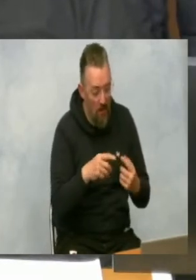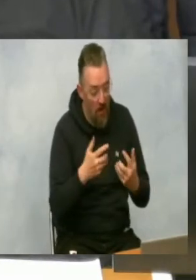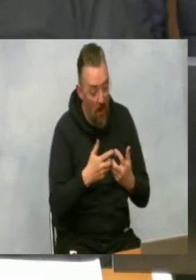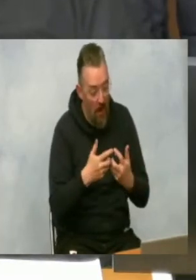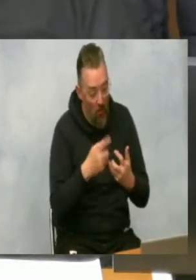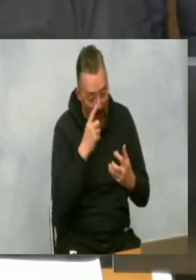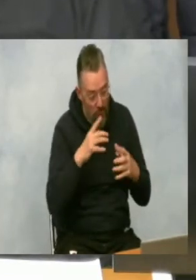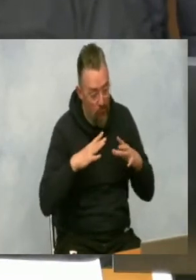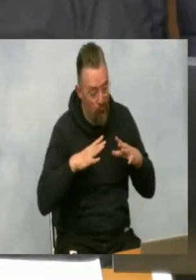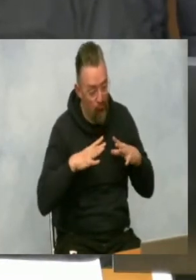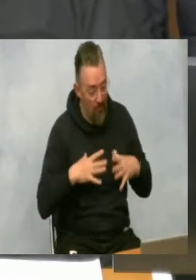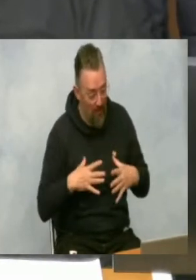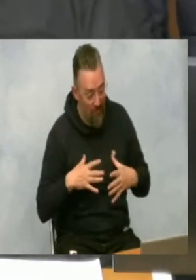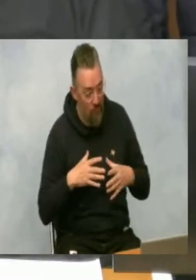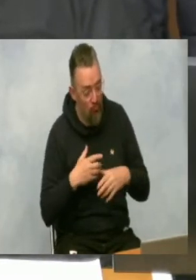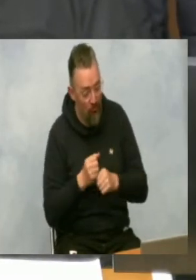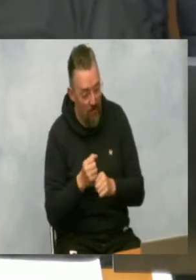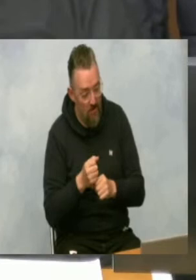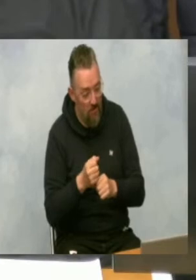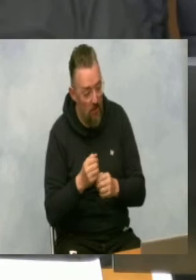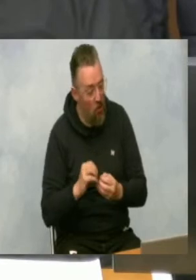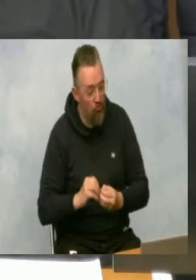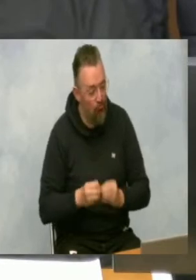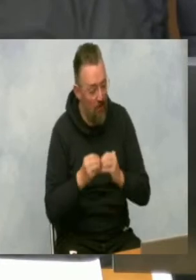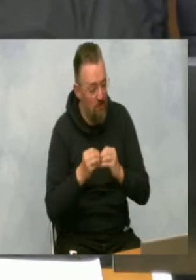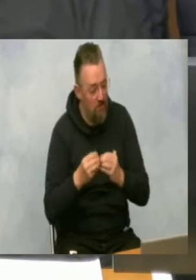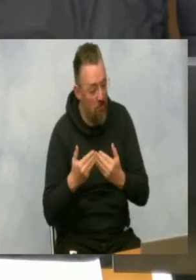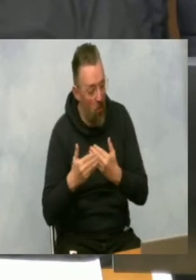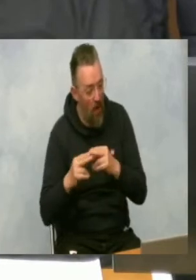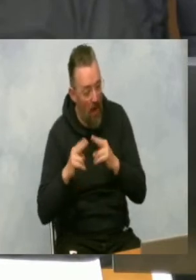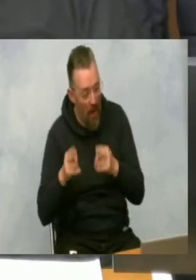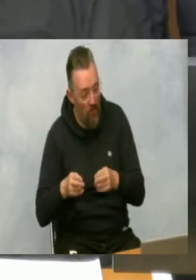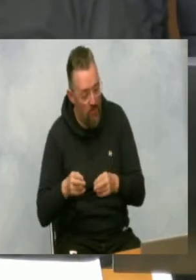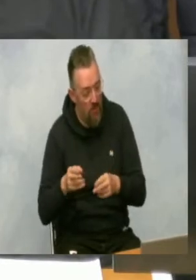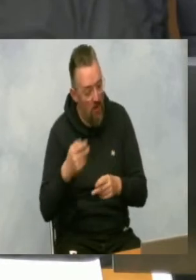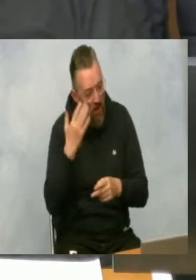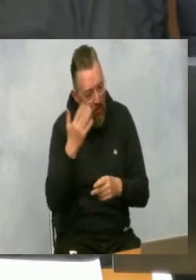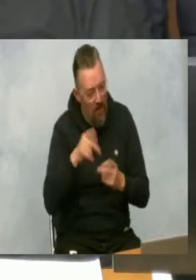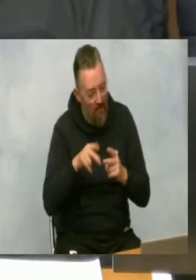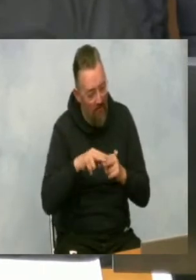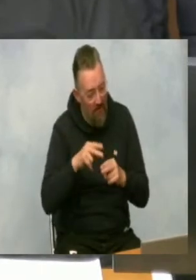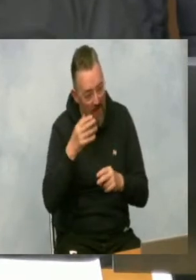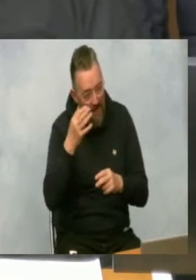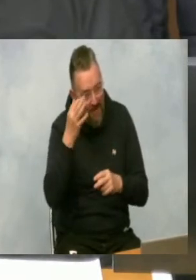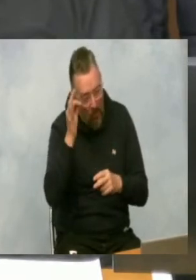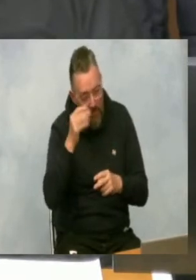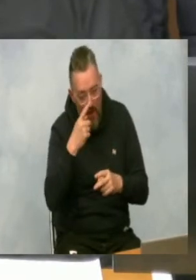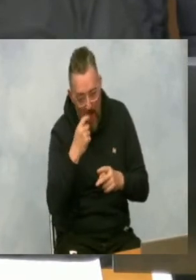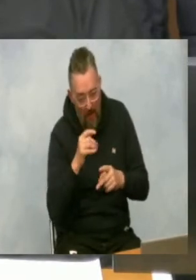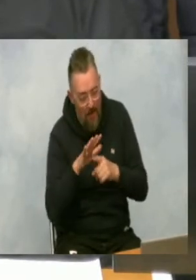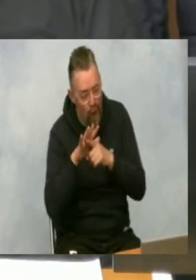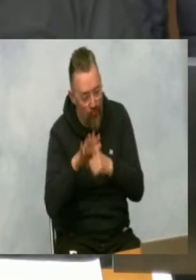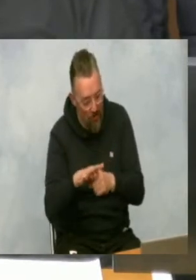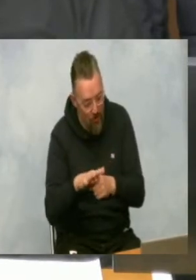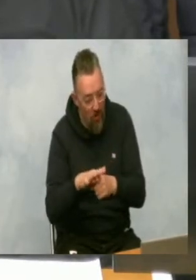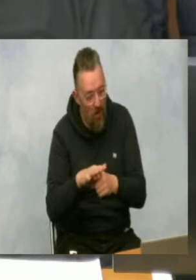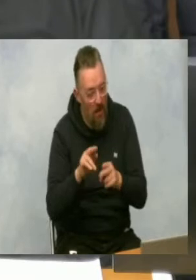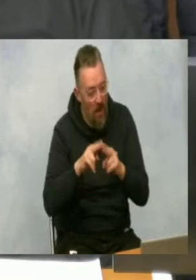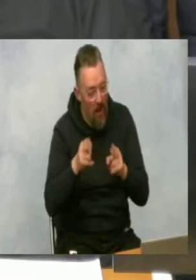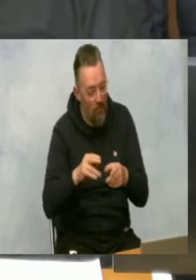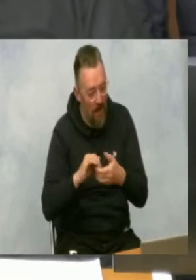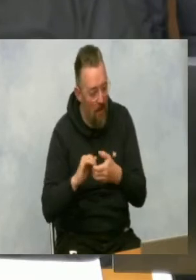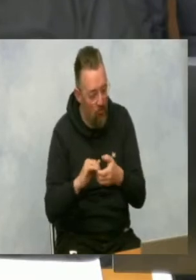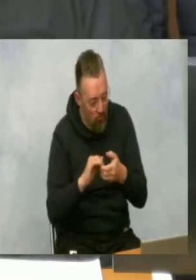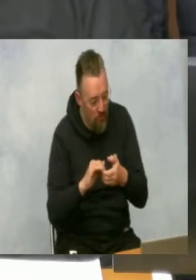that stress is by creating more houses. And I wonder if there's anything the council can do to put more pressure on the housing associations, which are,